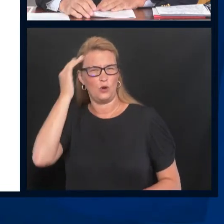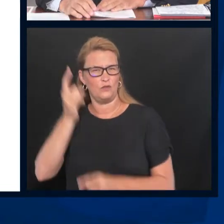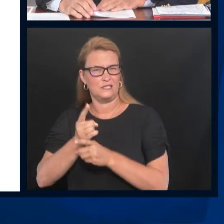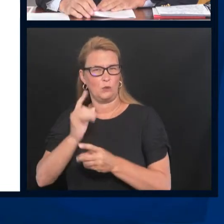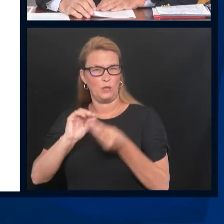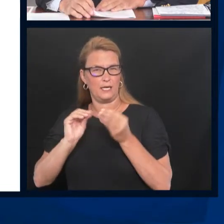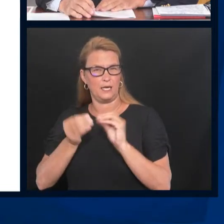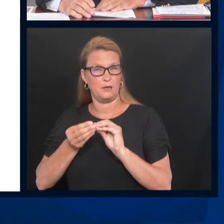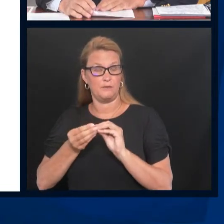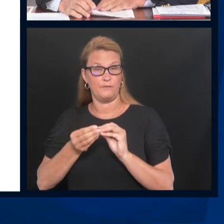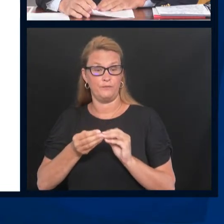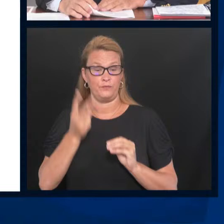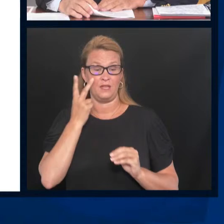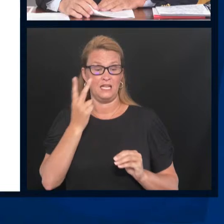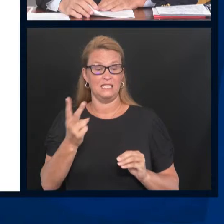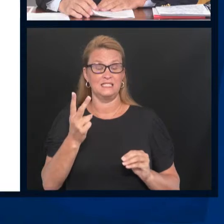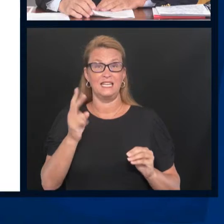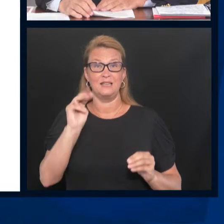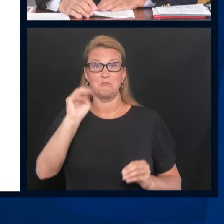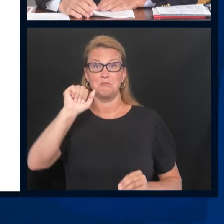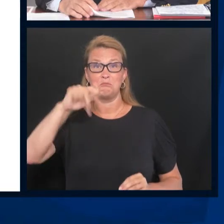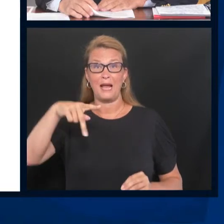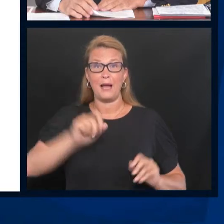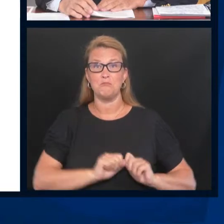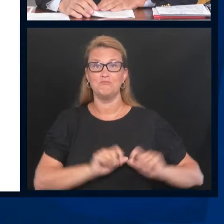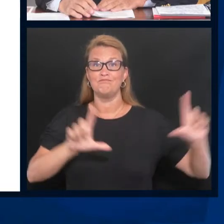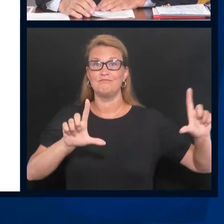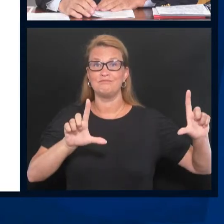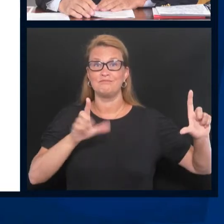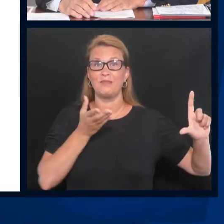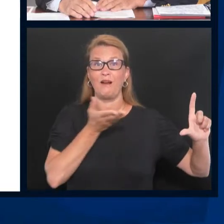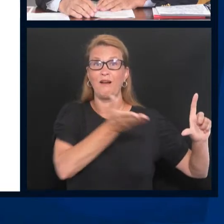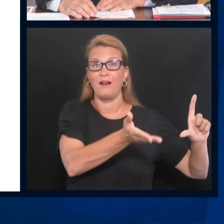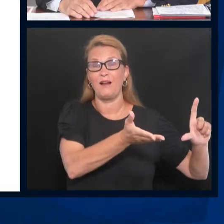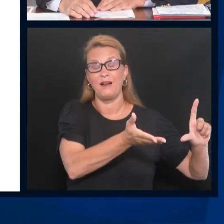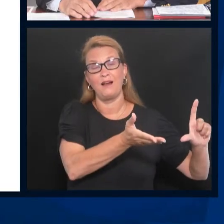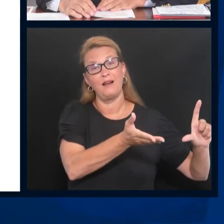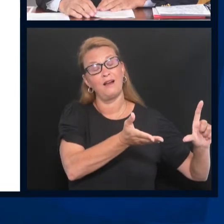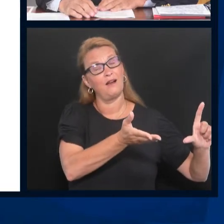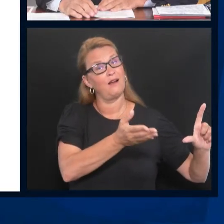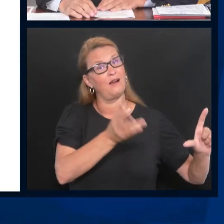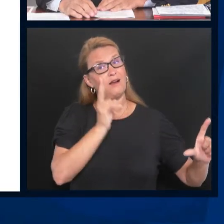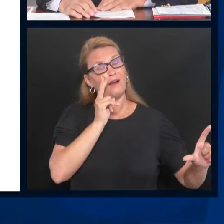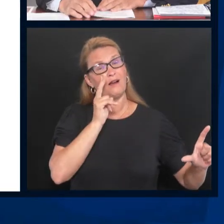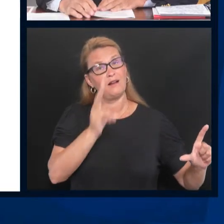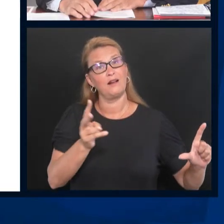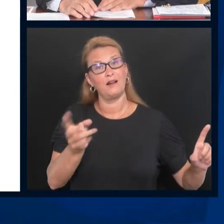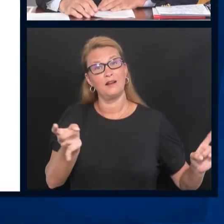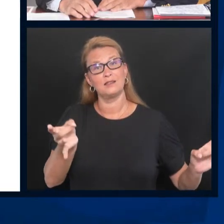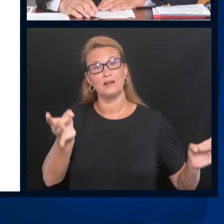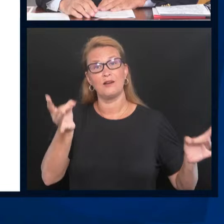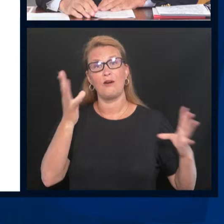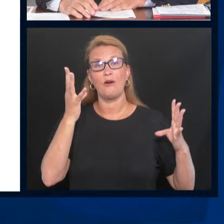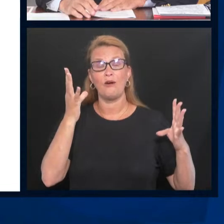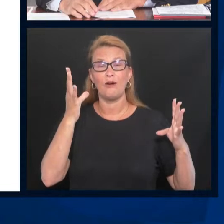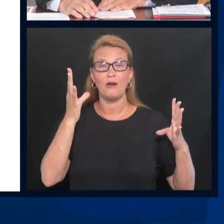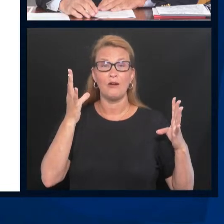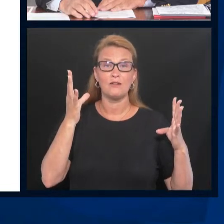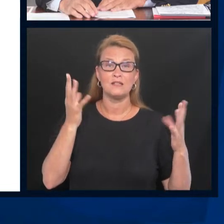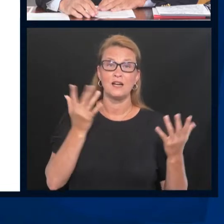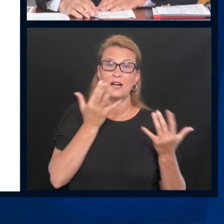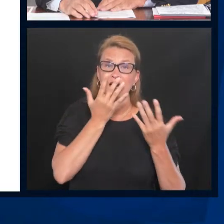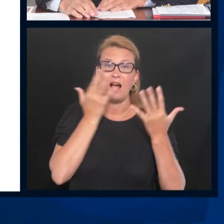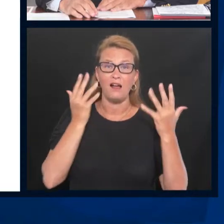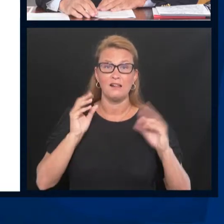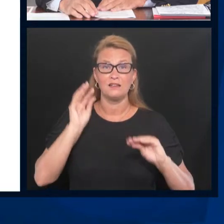Look at our map. Our map is just filling up with colors that we don't want it to fill up